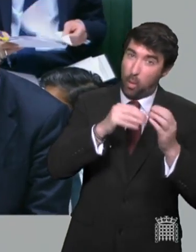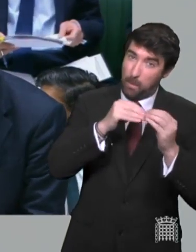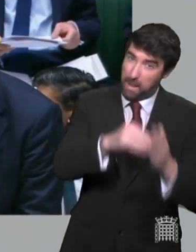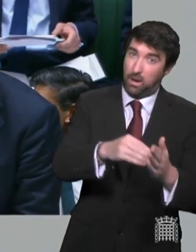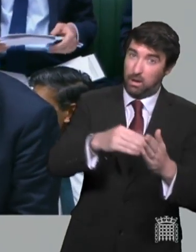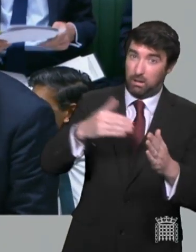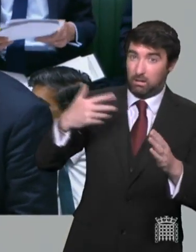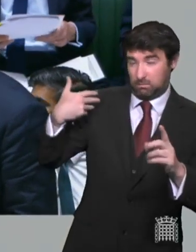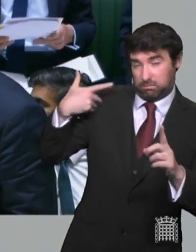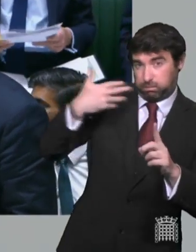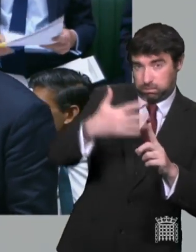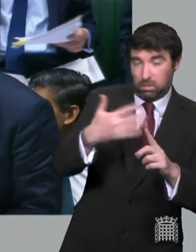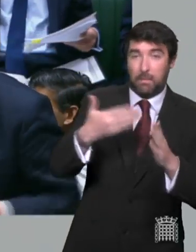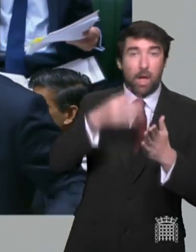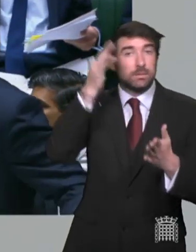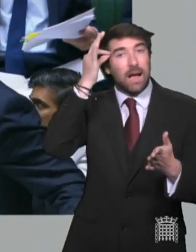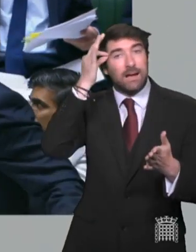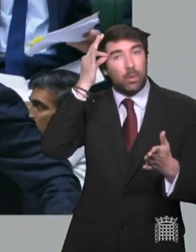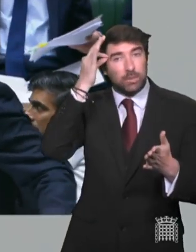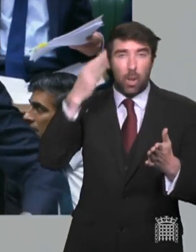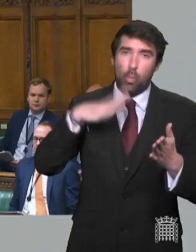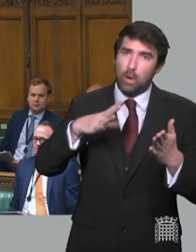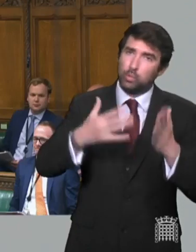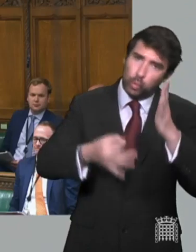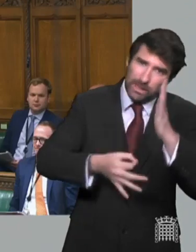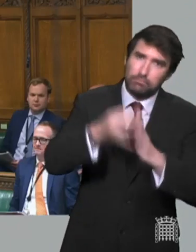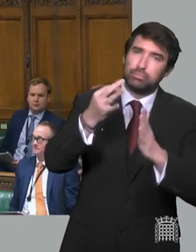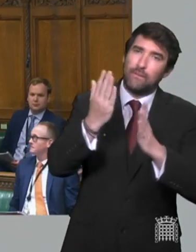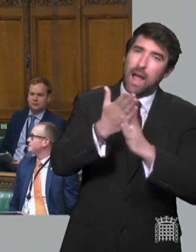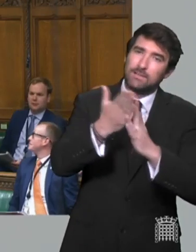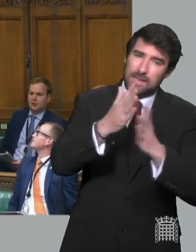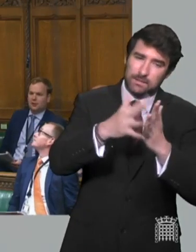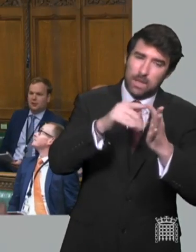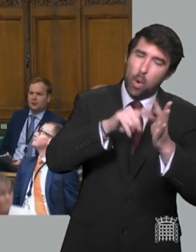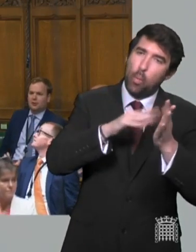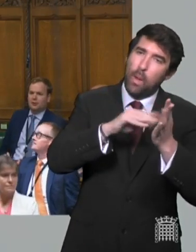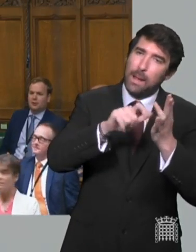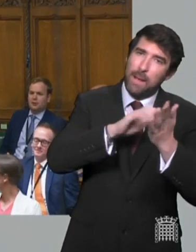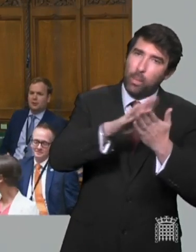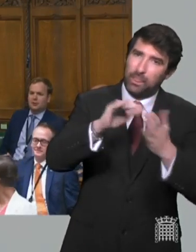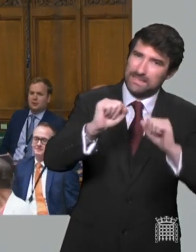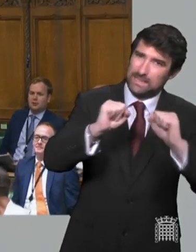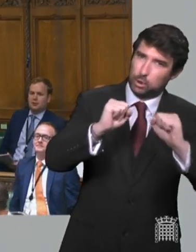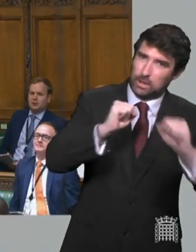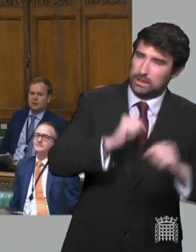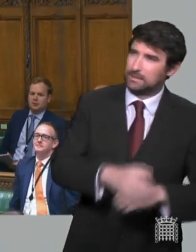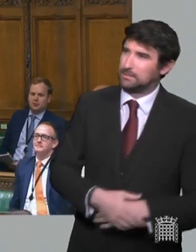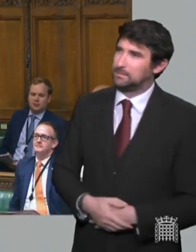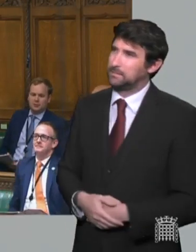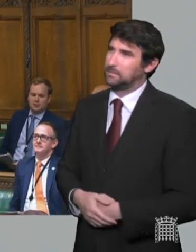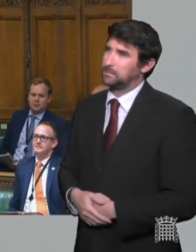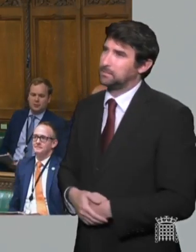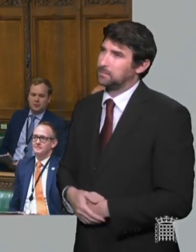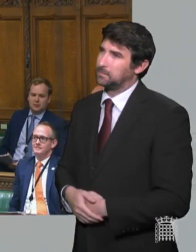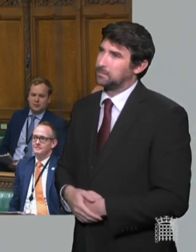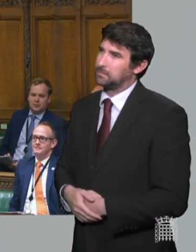Levelling Up Fund to improve access at Weymouth Station. Richard Drax. As a former soldier, time is never